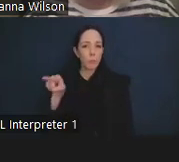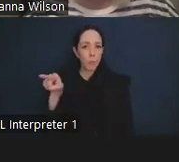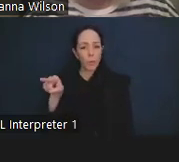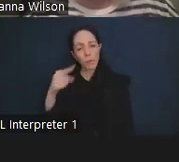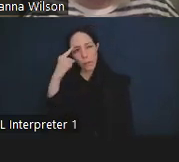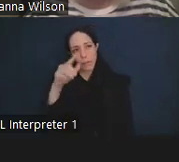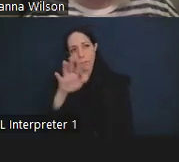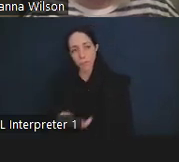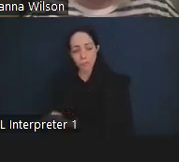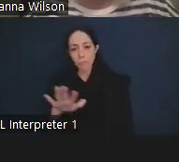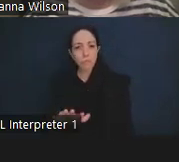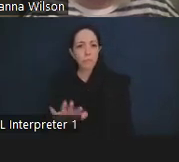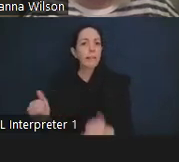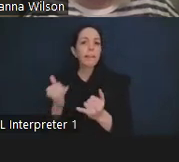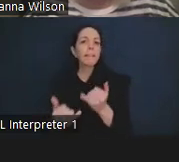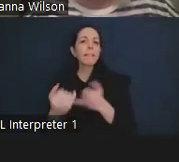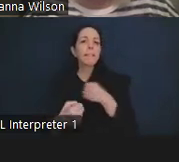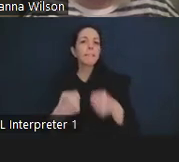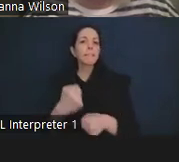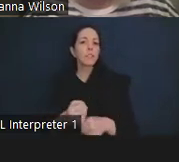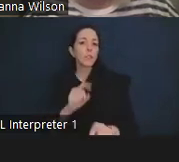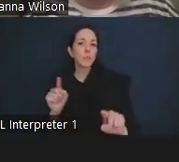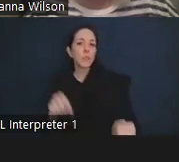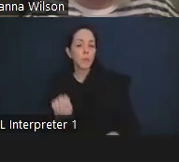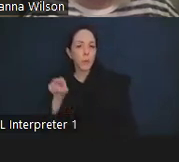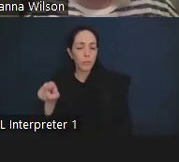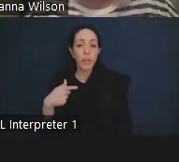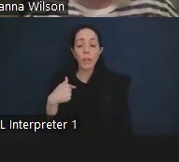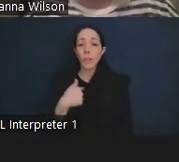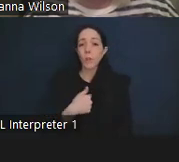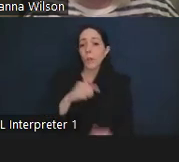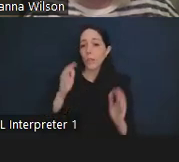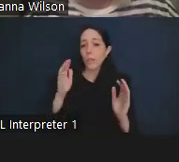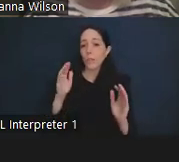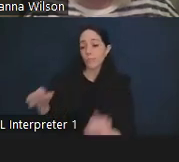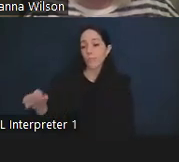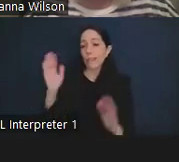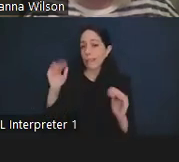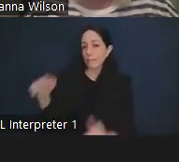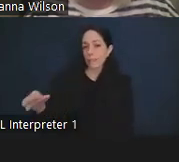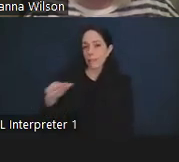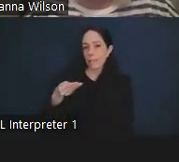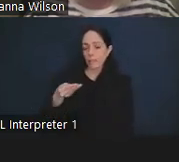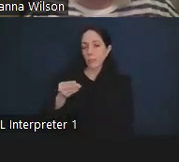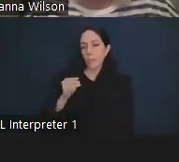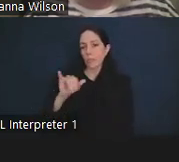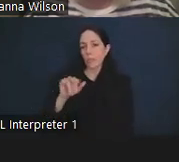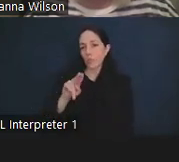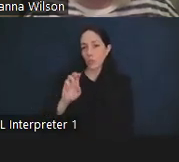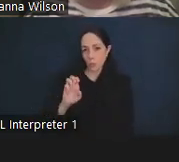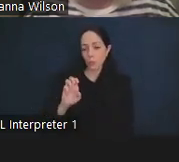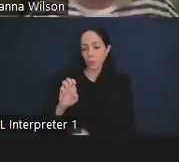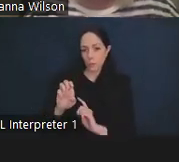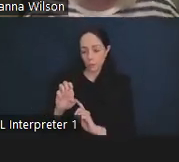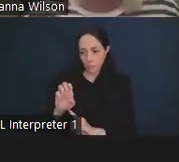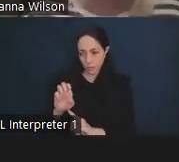into, it's their end of year report. We expect that to come to us in June. And so in that